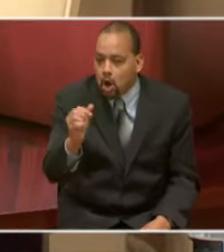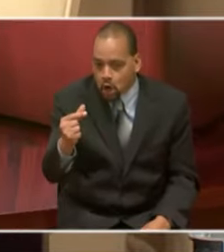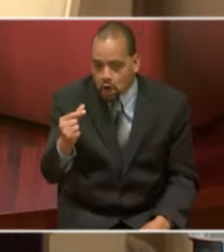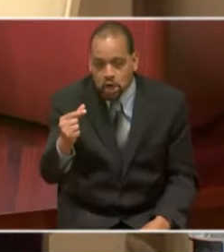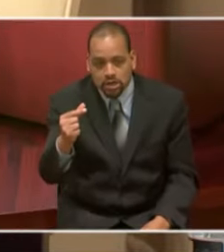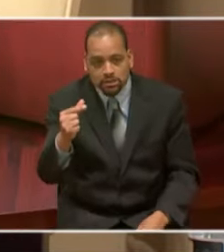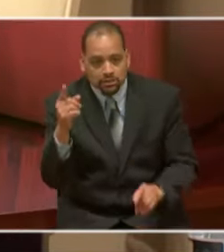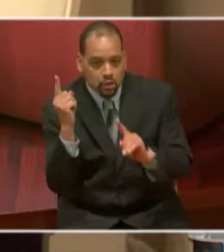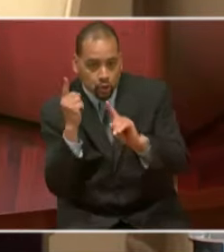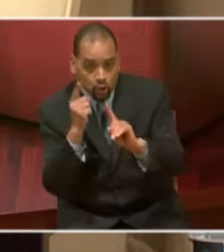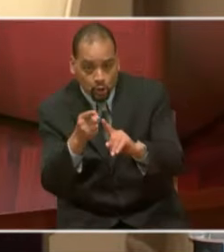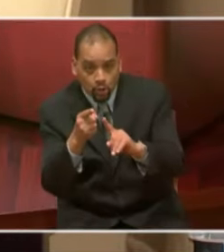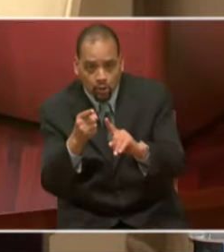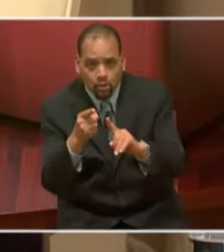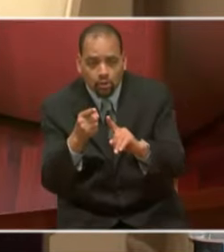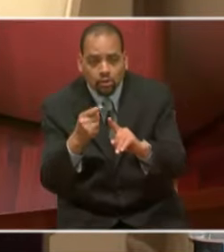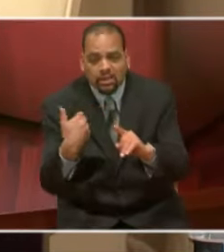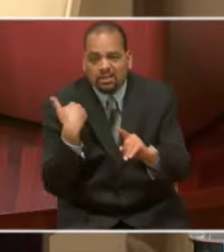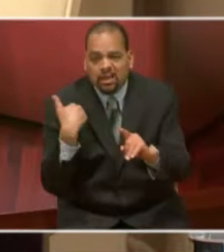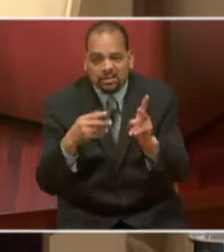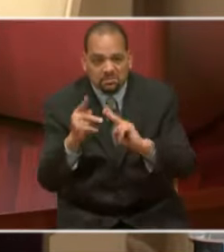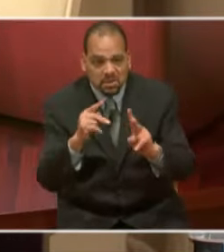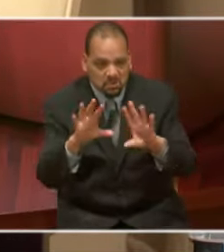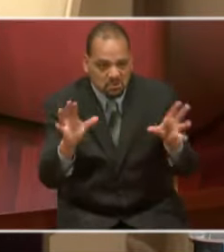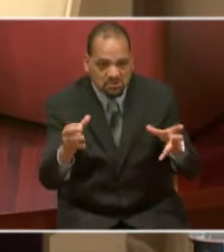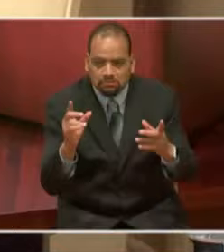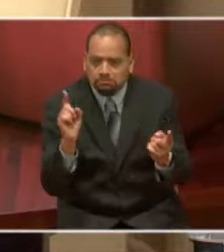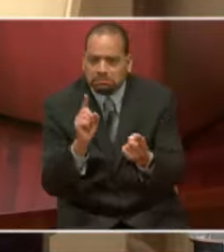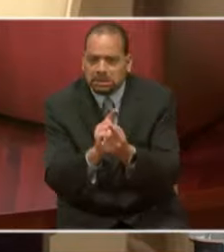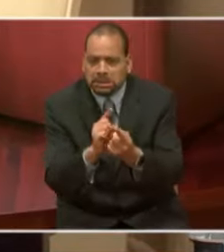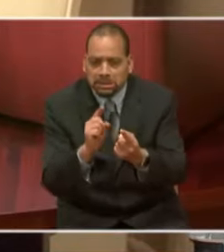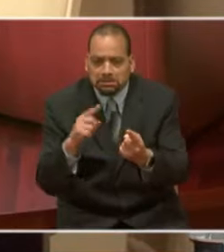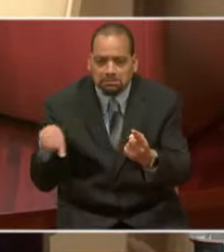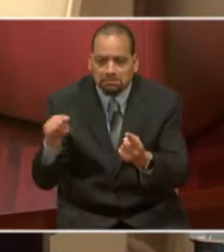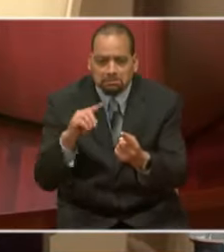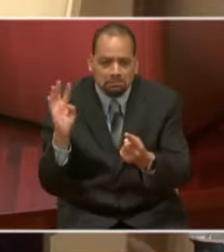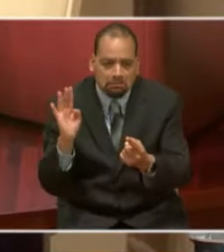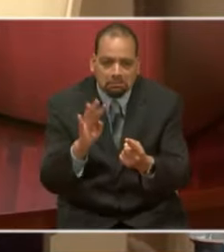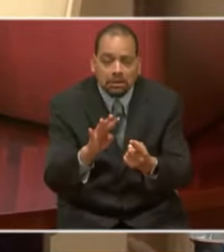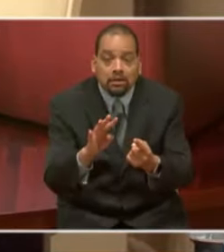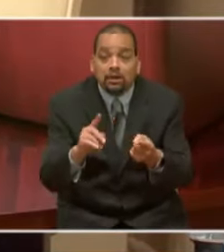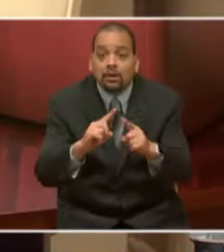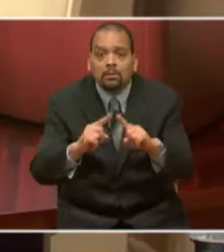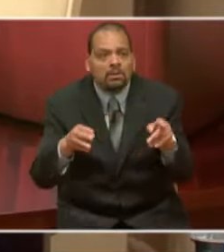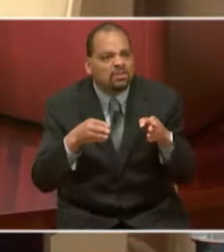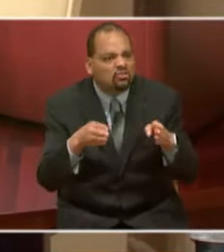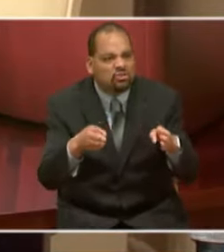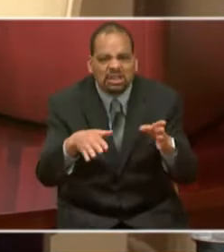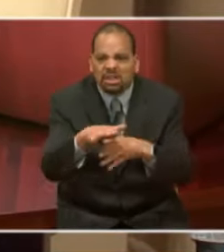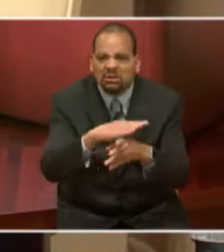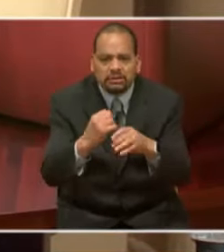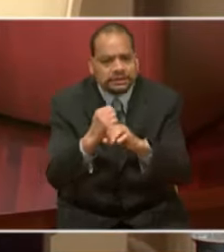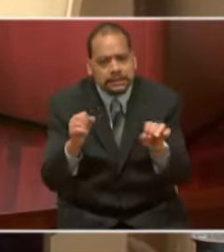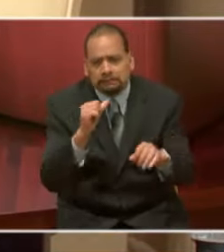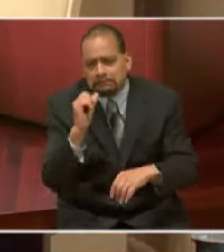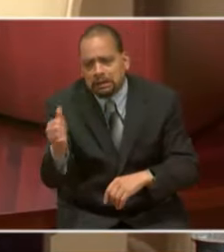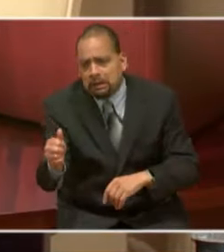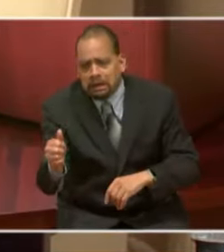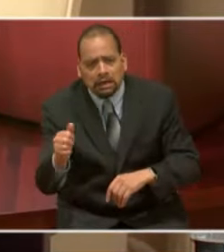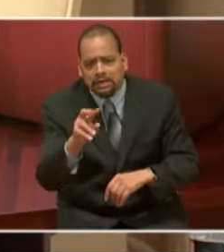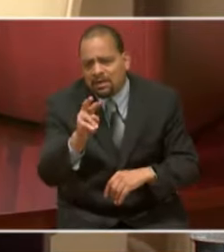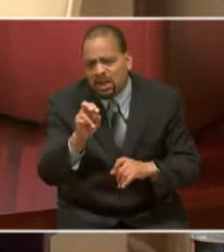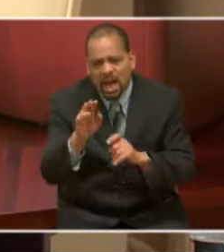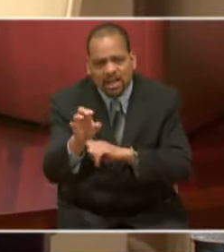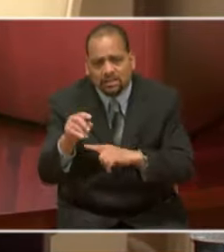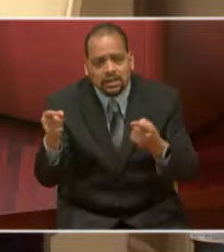The protest there was very similar to the protests here. But we had a creed. We had something to